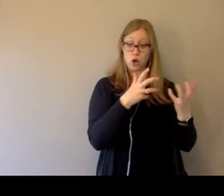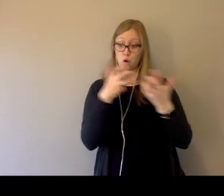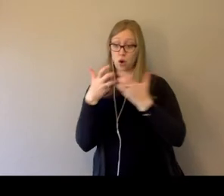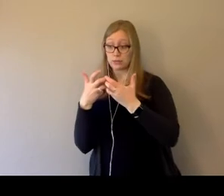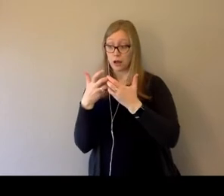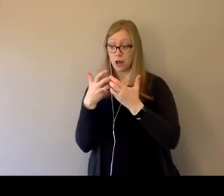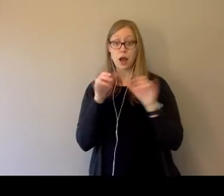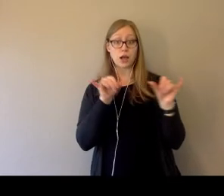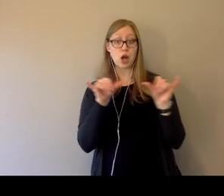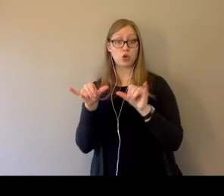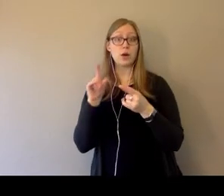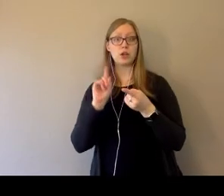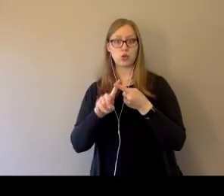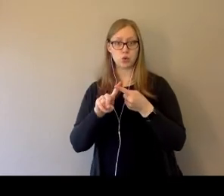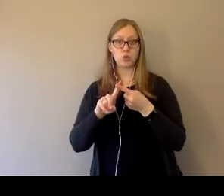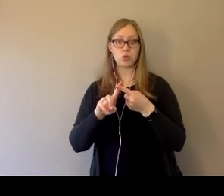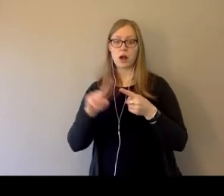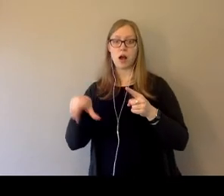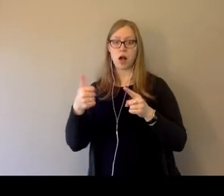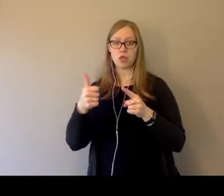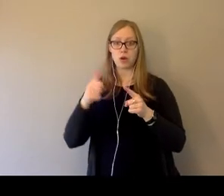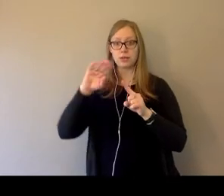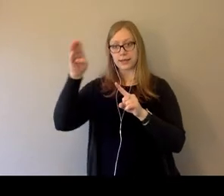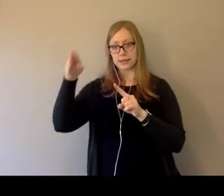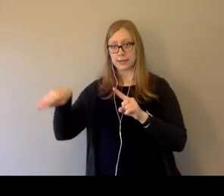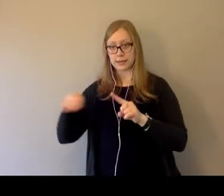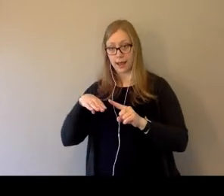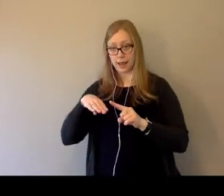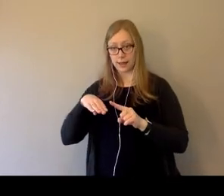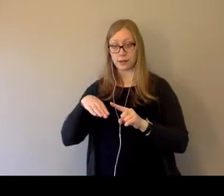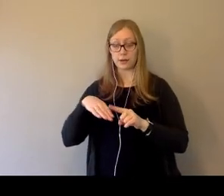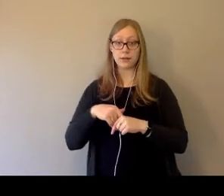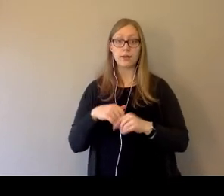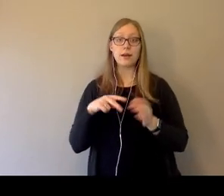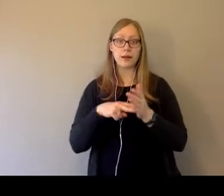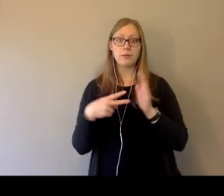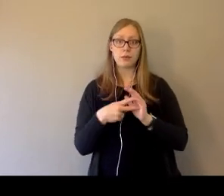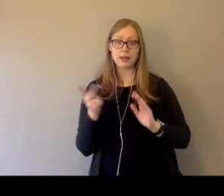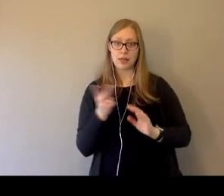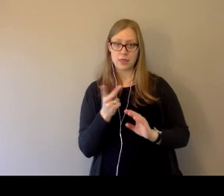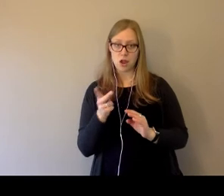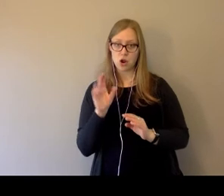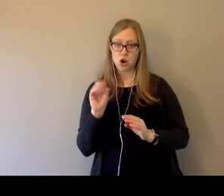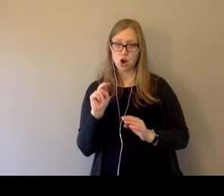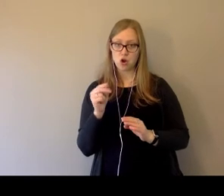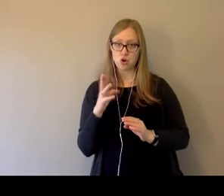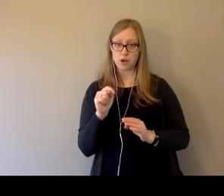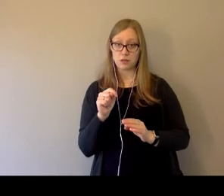other. There's a similar theorem, and this is based on the